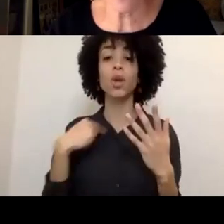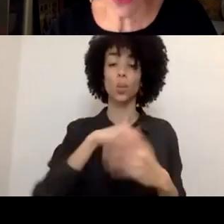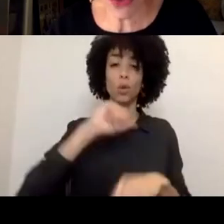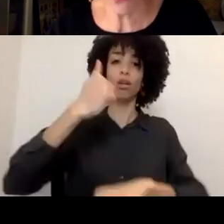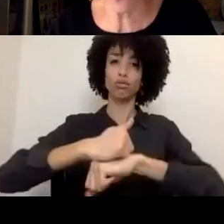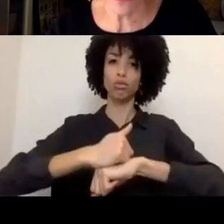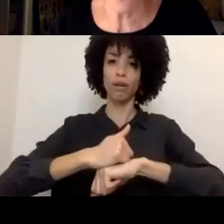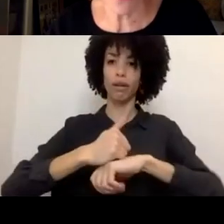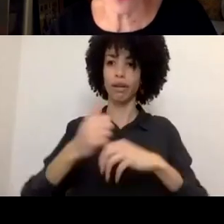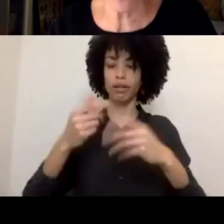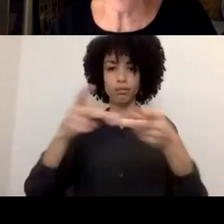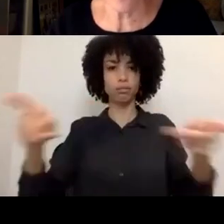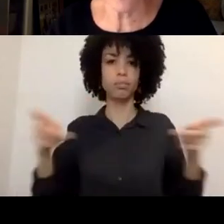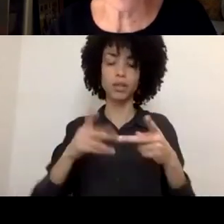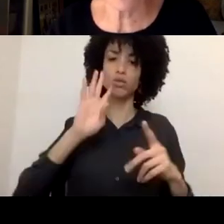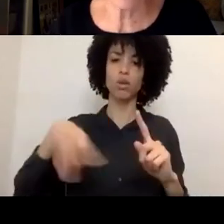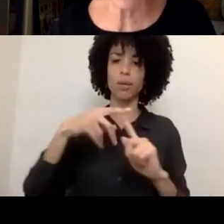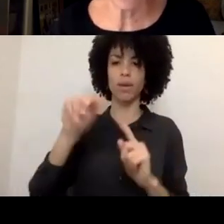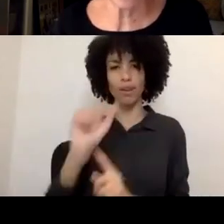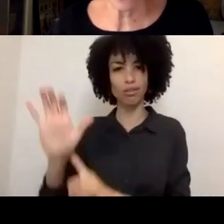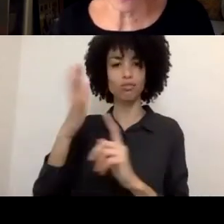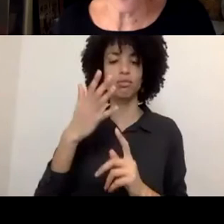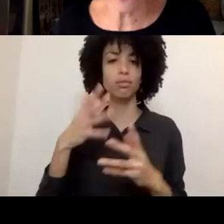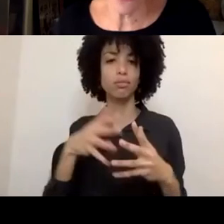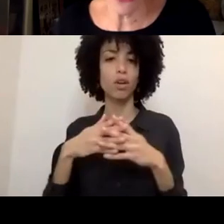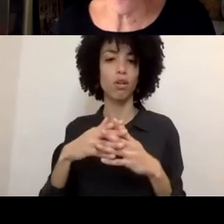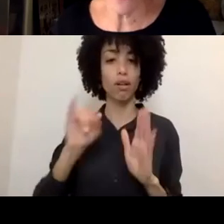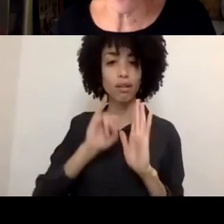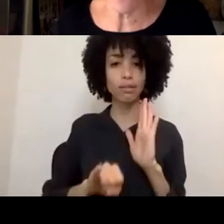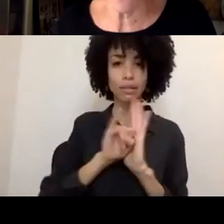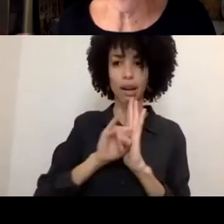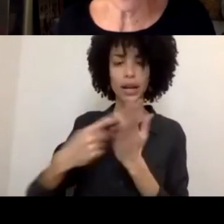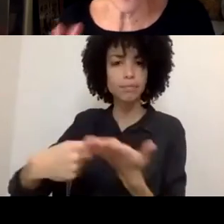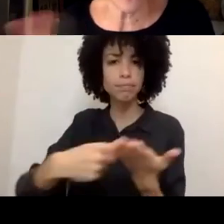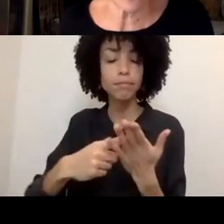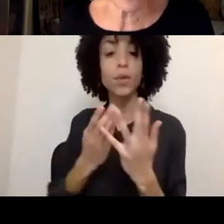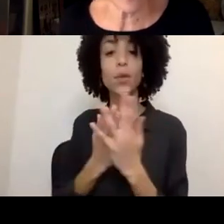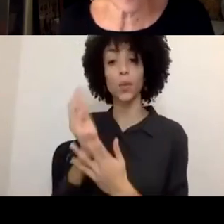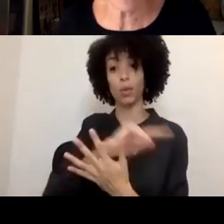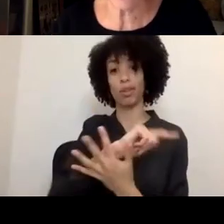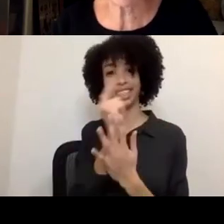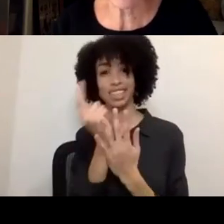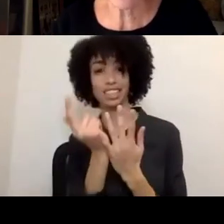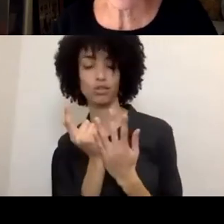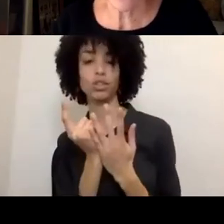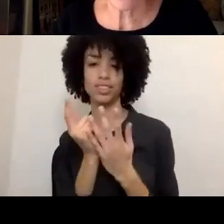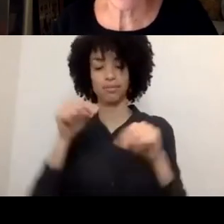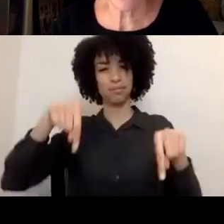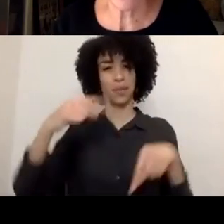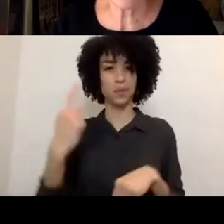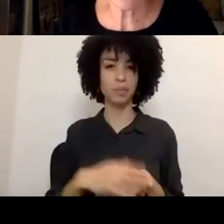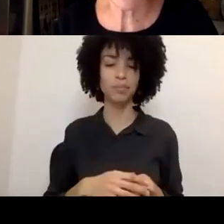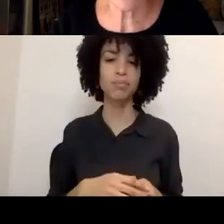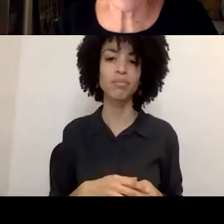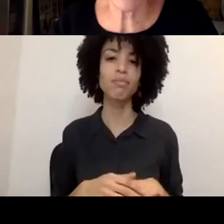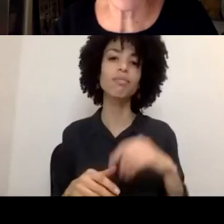discuss issues related to Asian American identity through our Conversations series, of which this is an example. And I